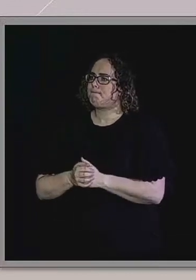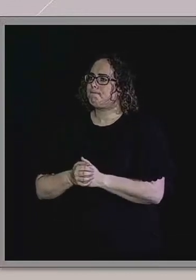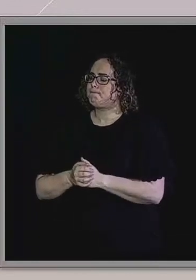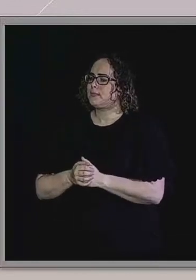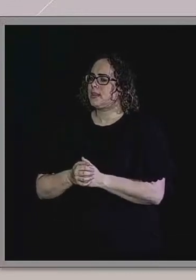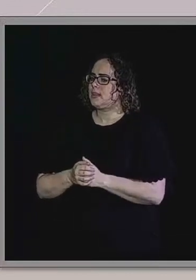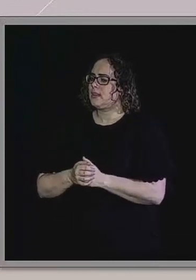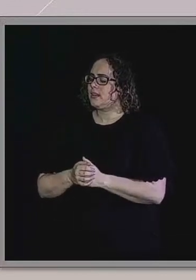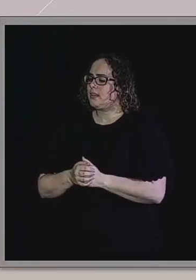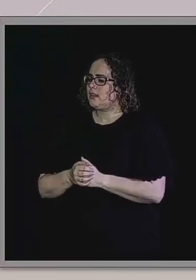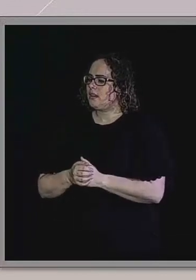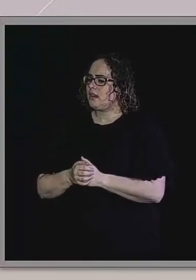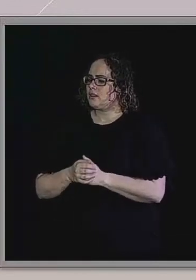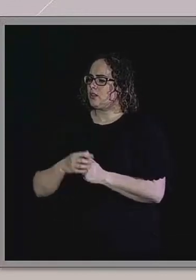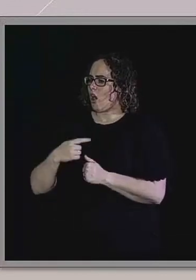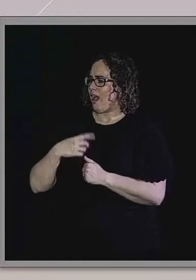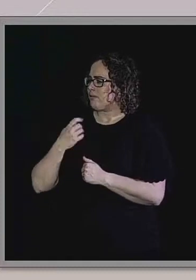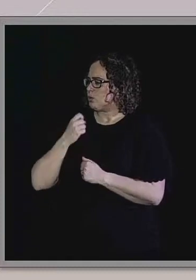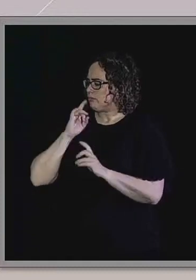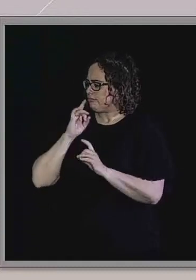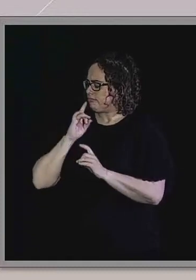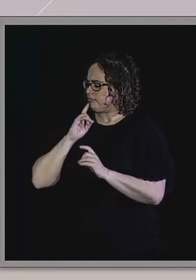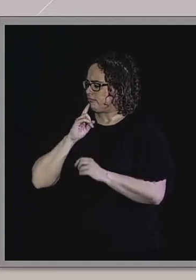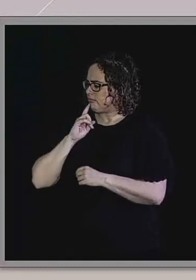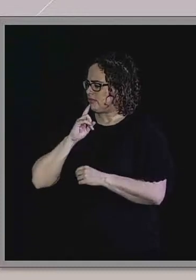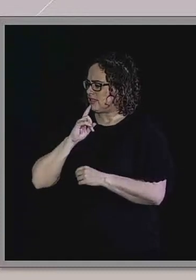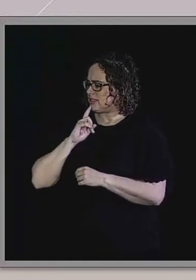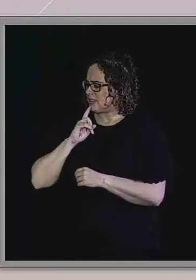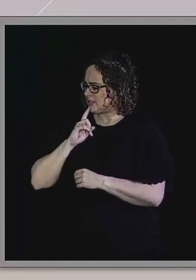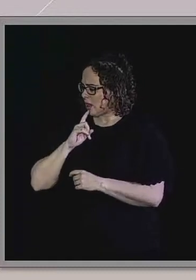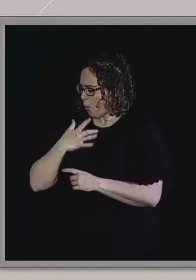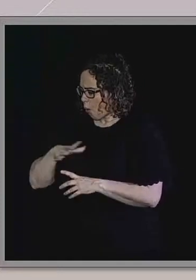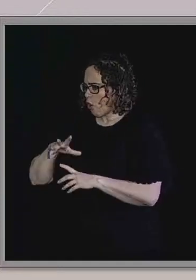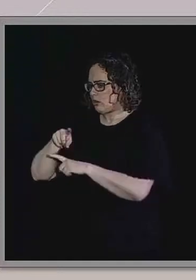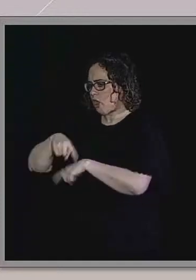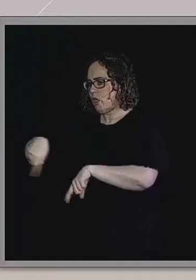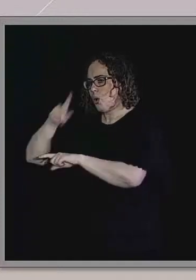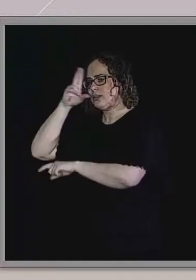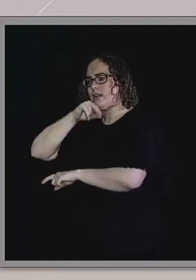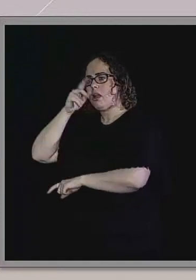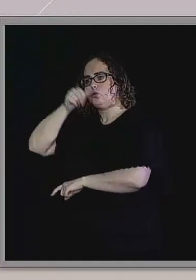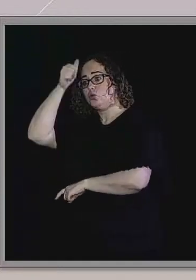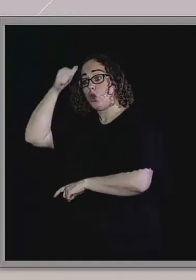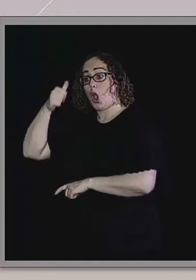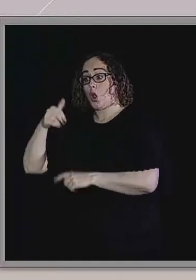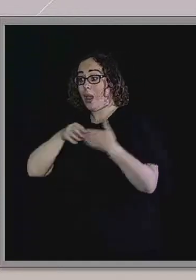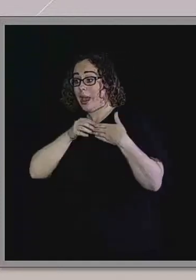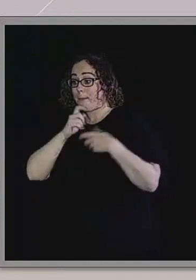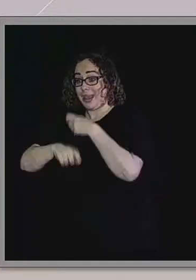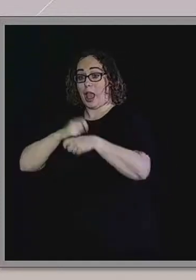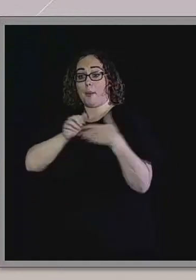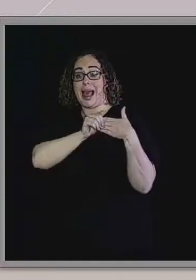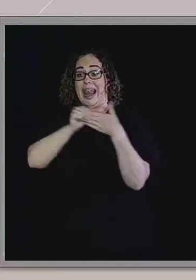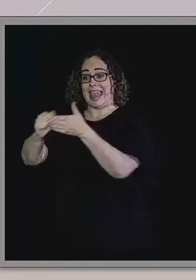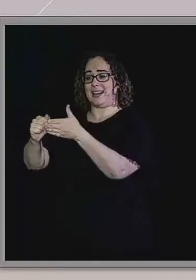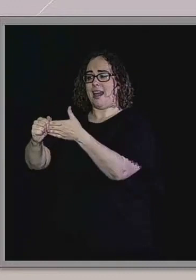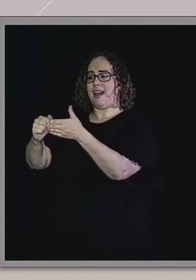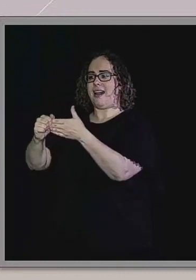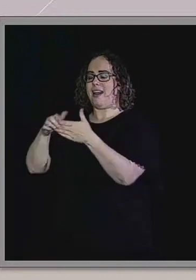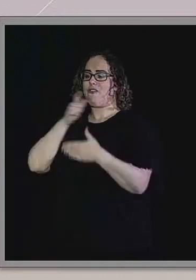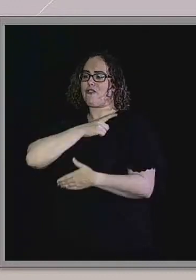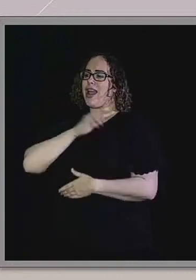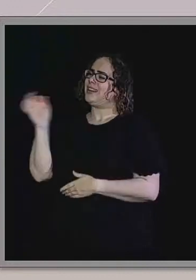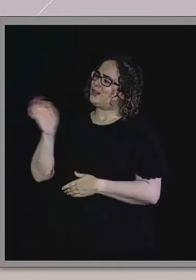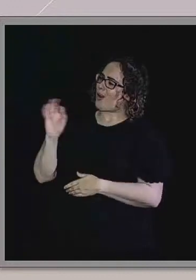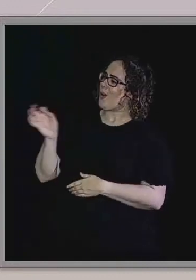experienced it firsthand that there's really nothing to be afraid of, and I want to teach that to my next generation, that you can stand up